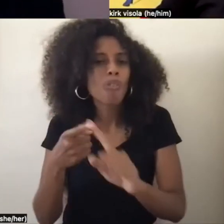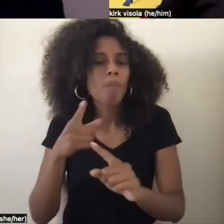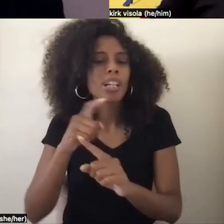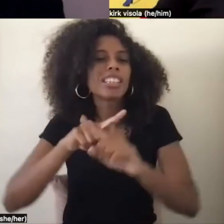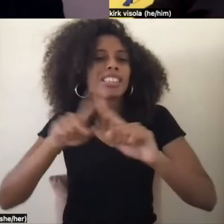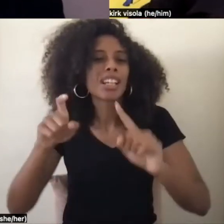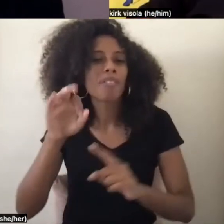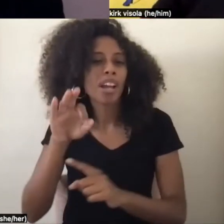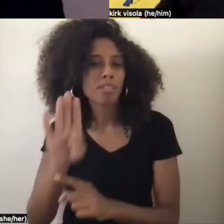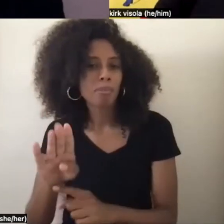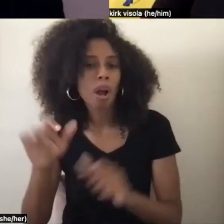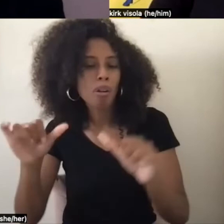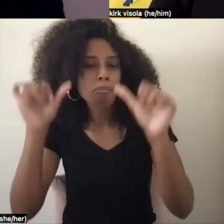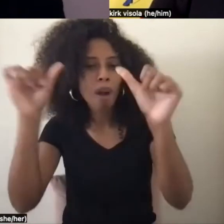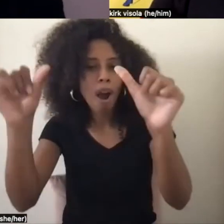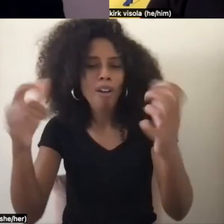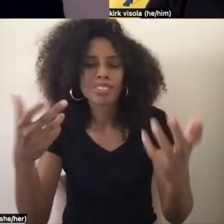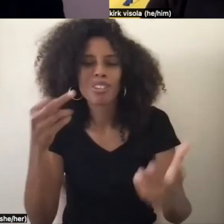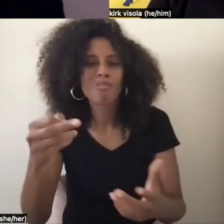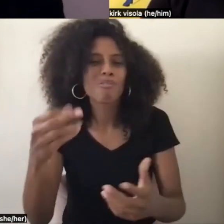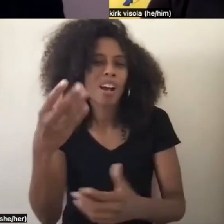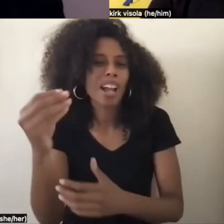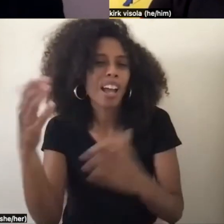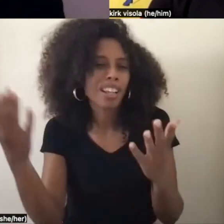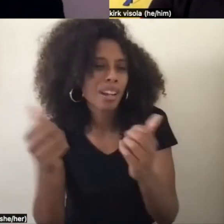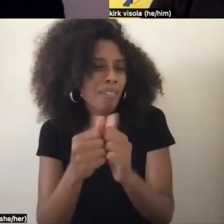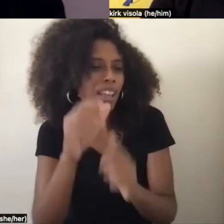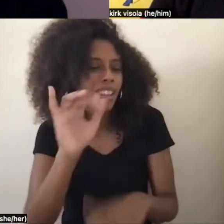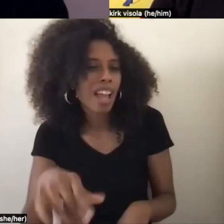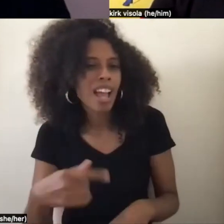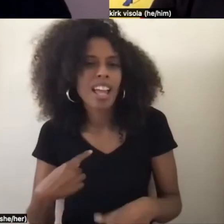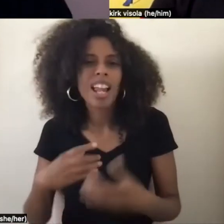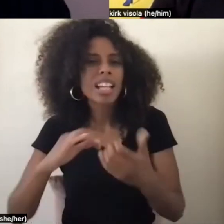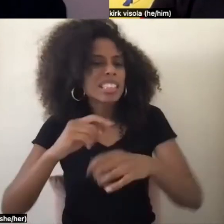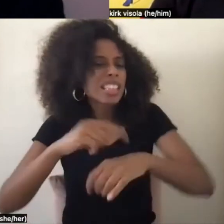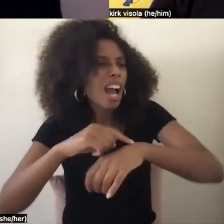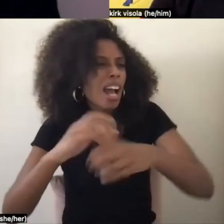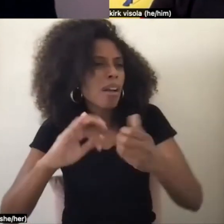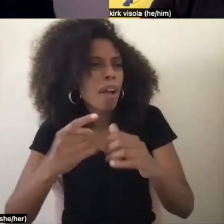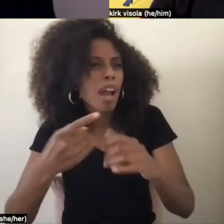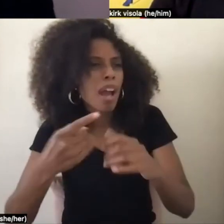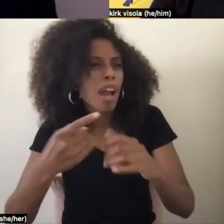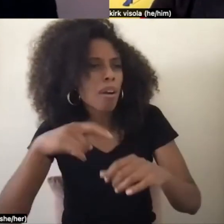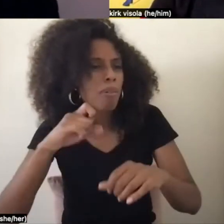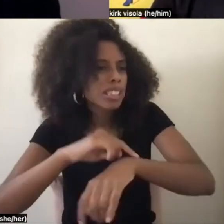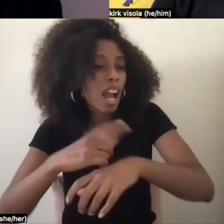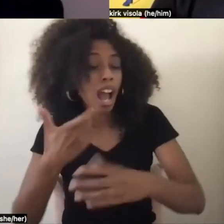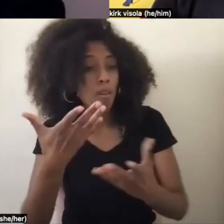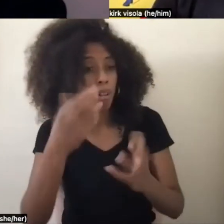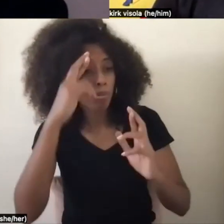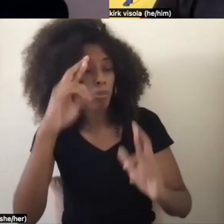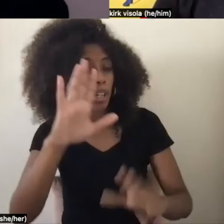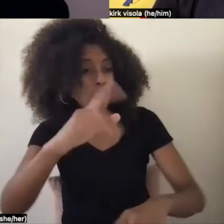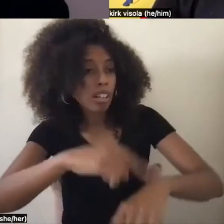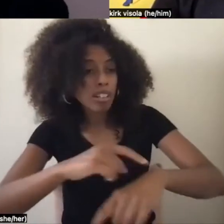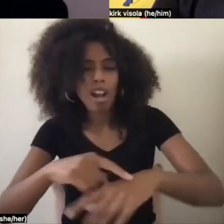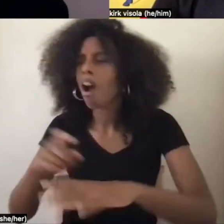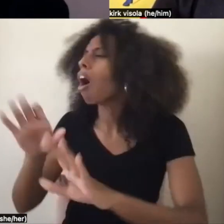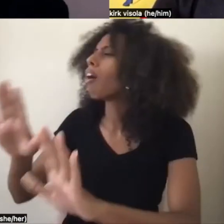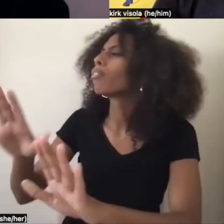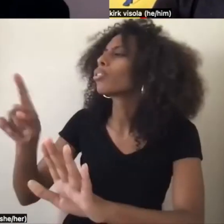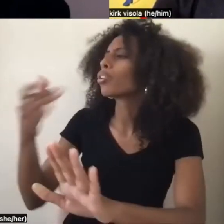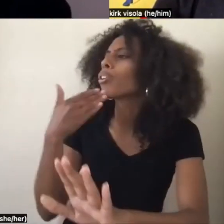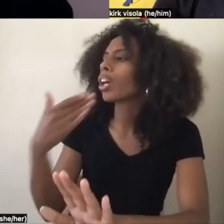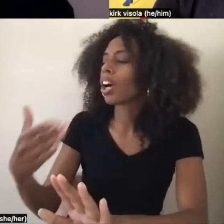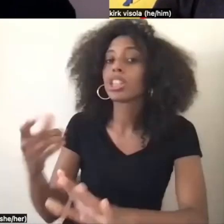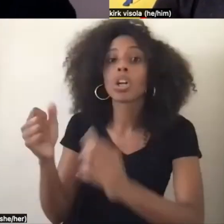that's so true. That's so true. How are we doing on time? I want to be respectful of your time. You're good. So. And so with that, there are going to be a lot